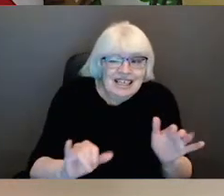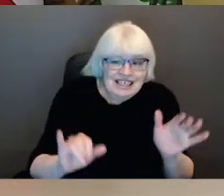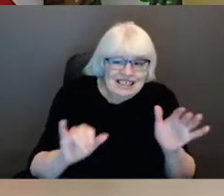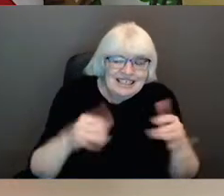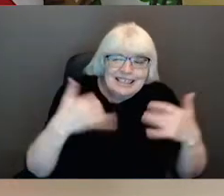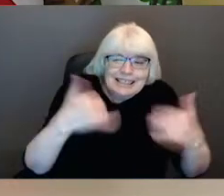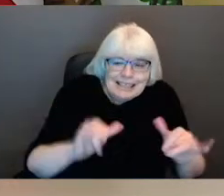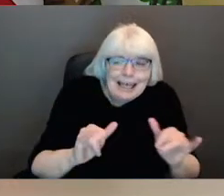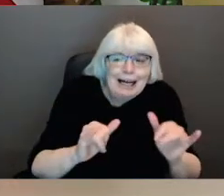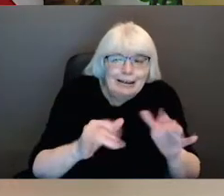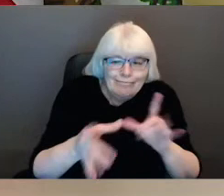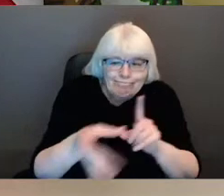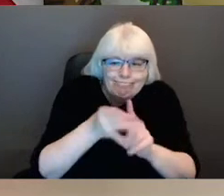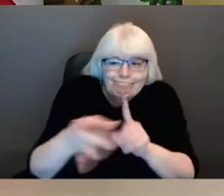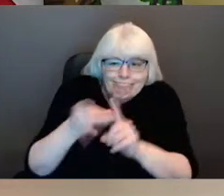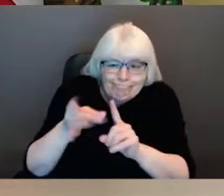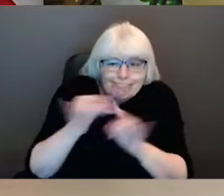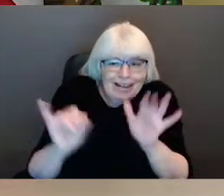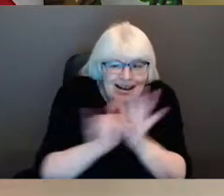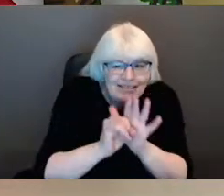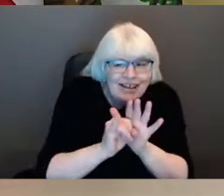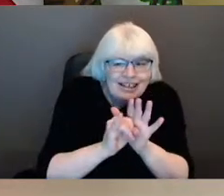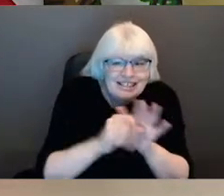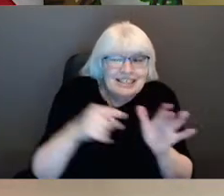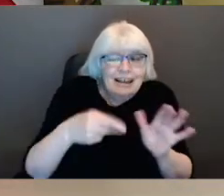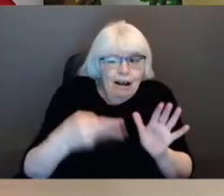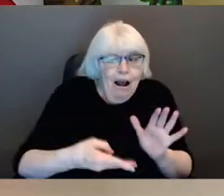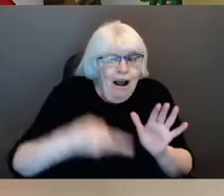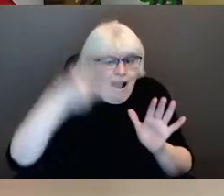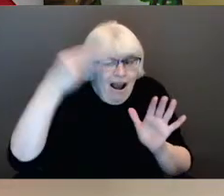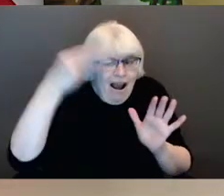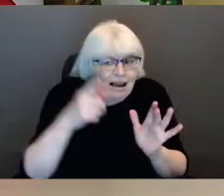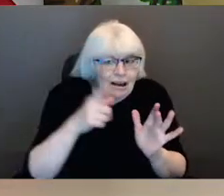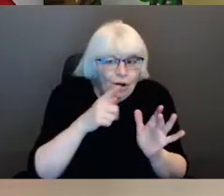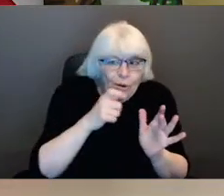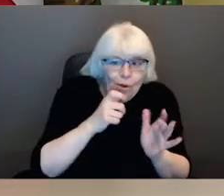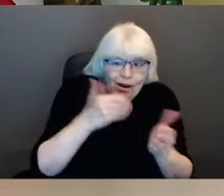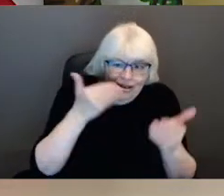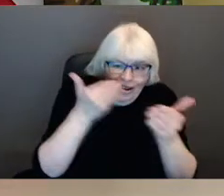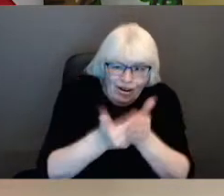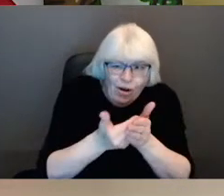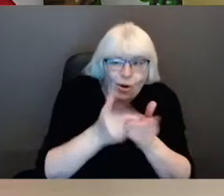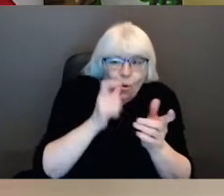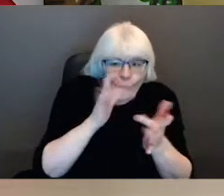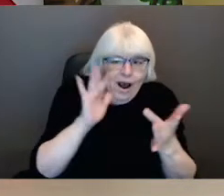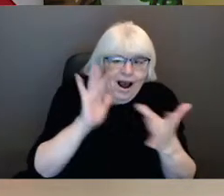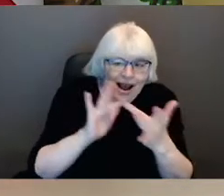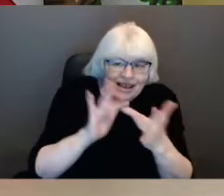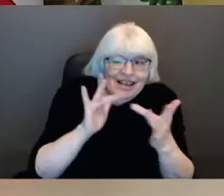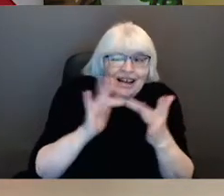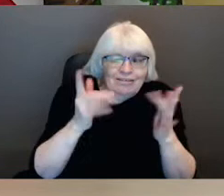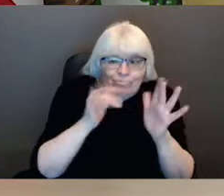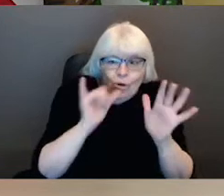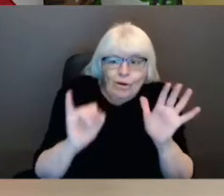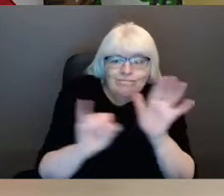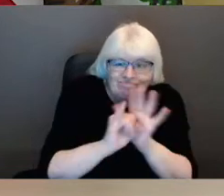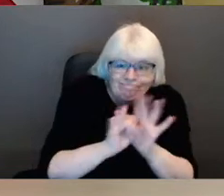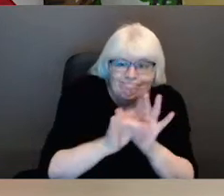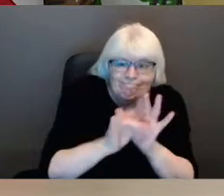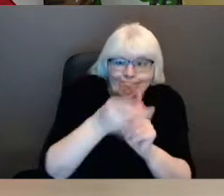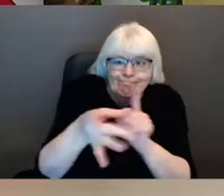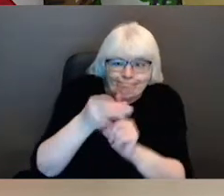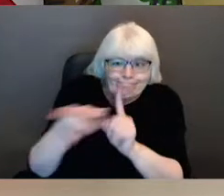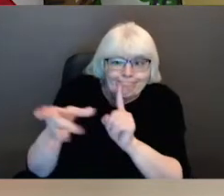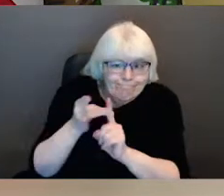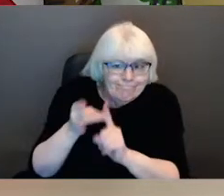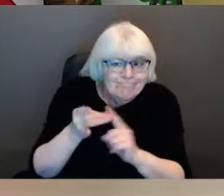highest among those who are the closest contacts. And so that's why we have multiple